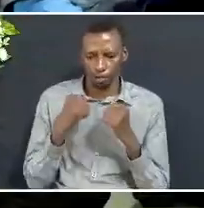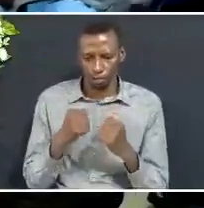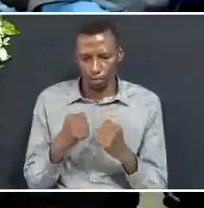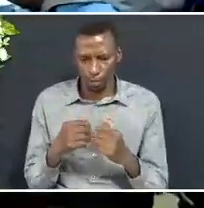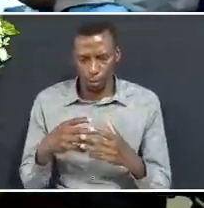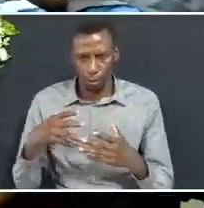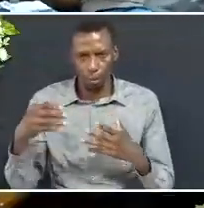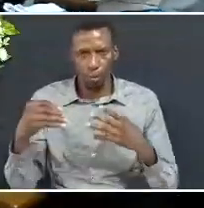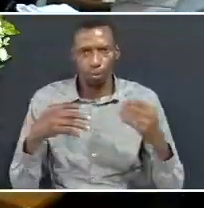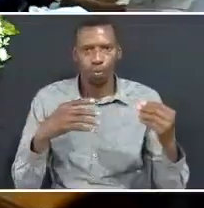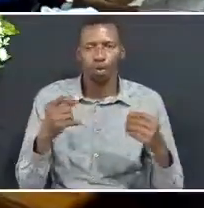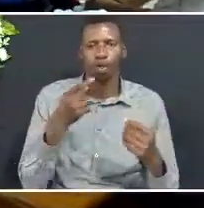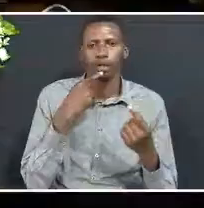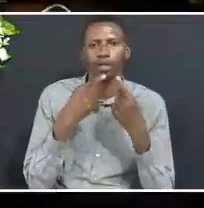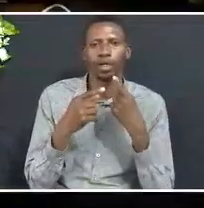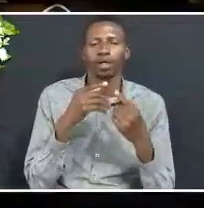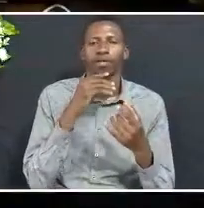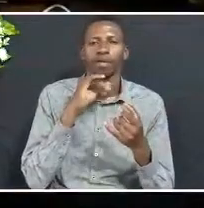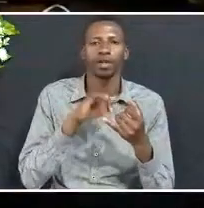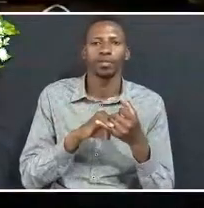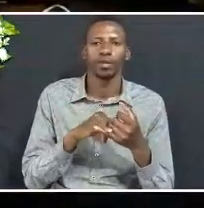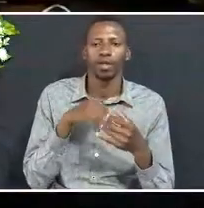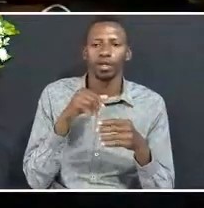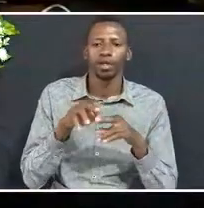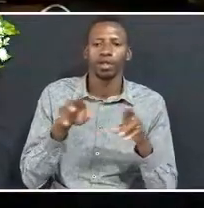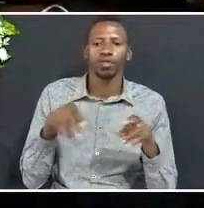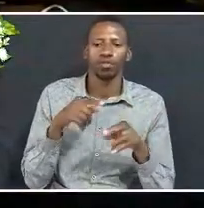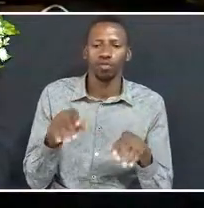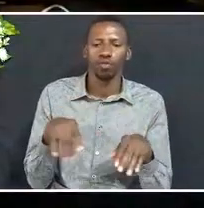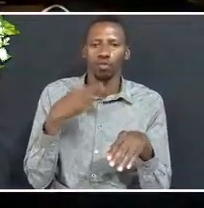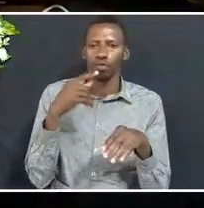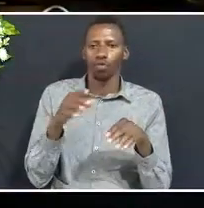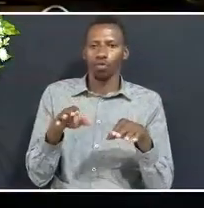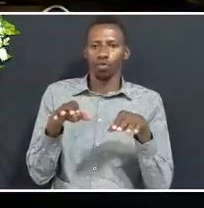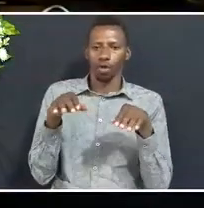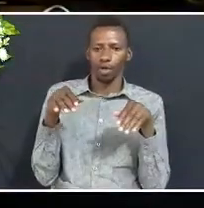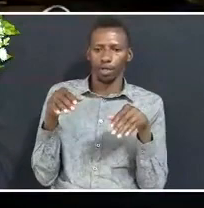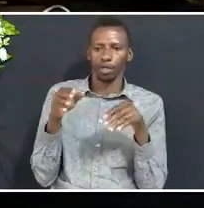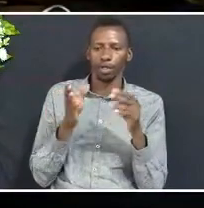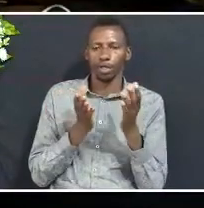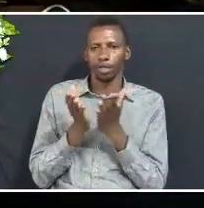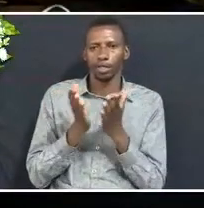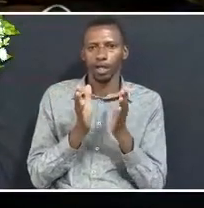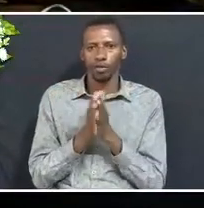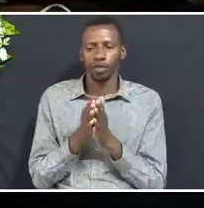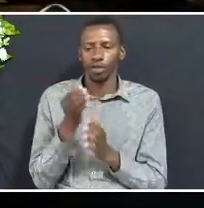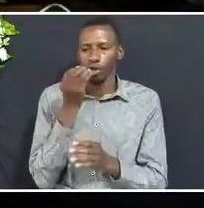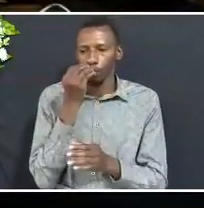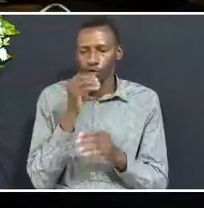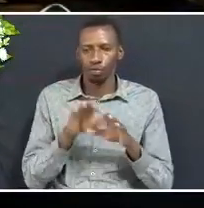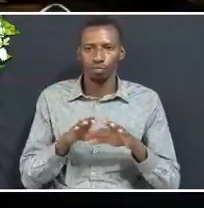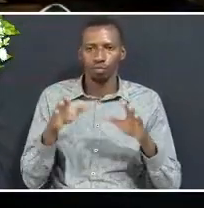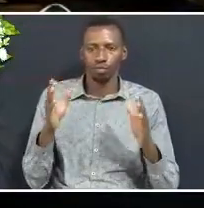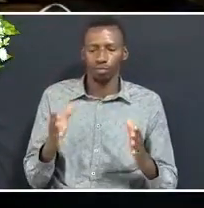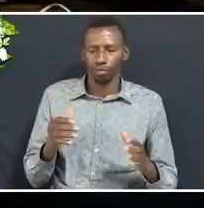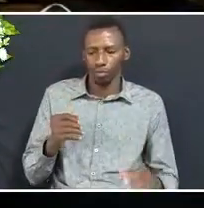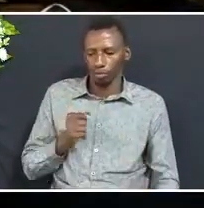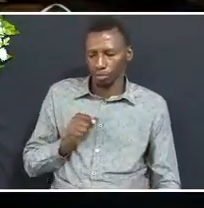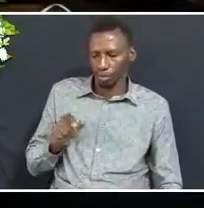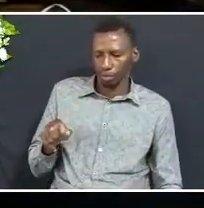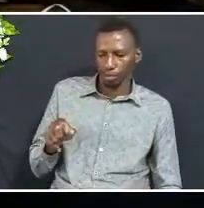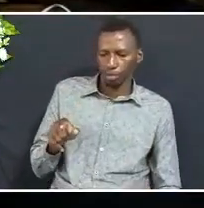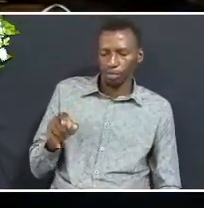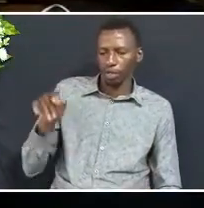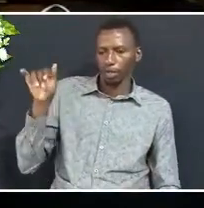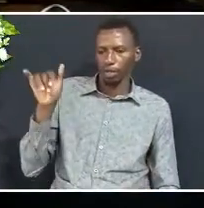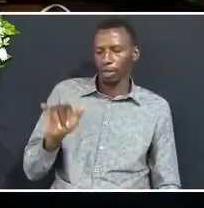the husband in the room who was waiting to be served with food on the table, and she remained secluded